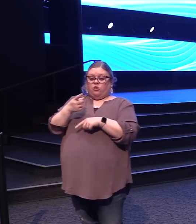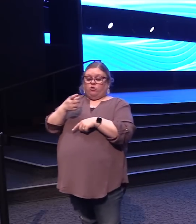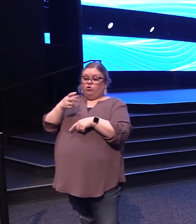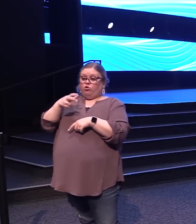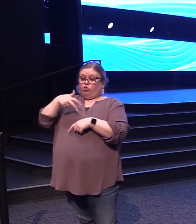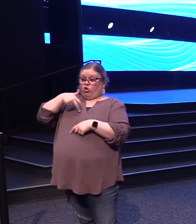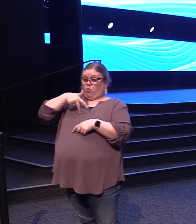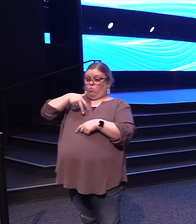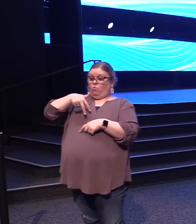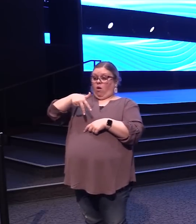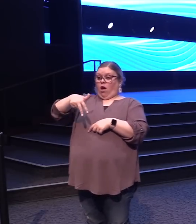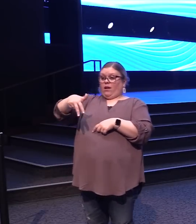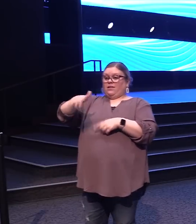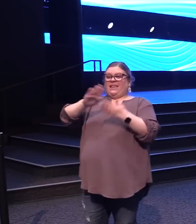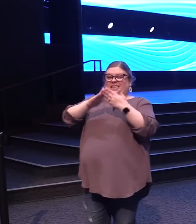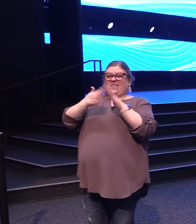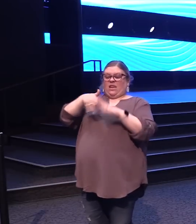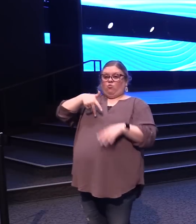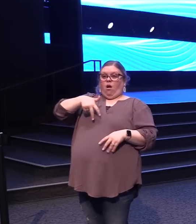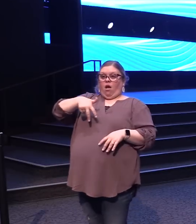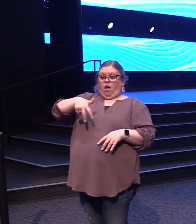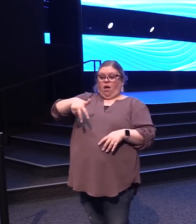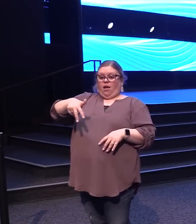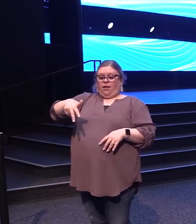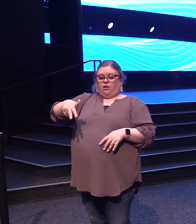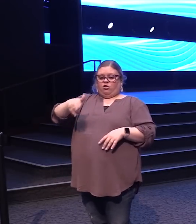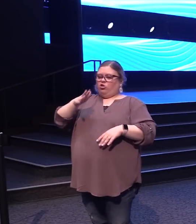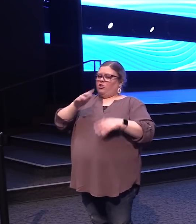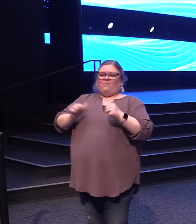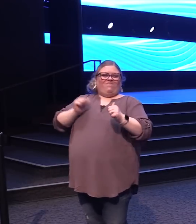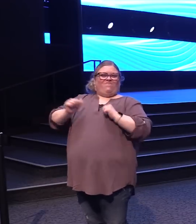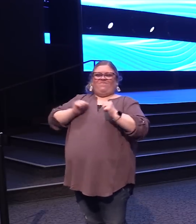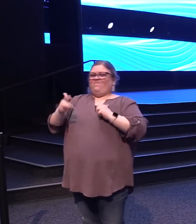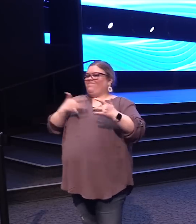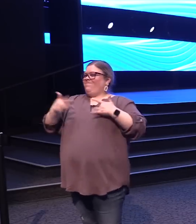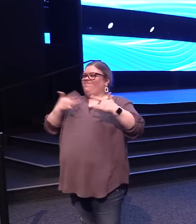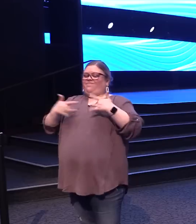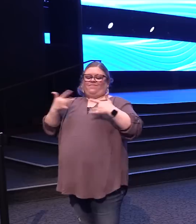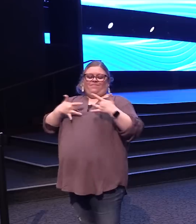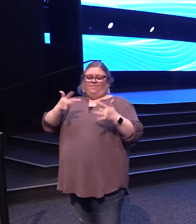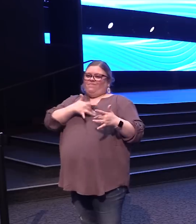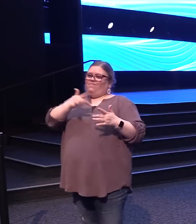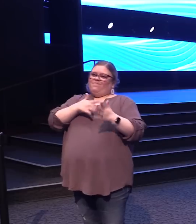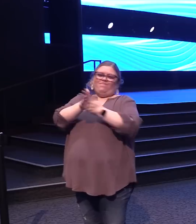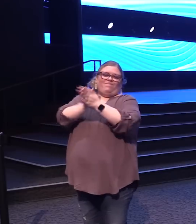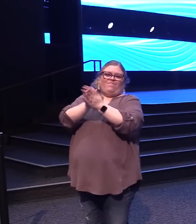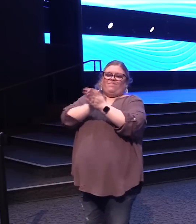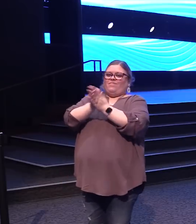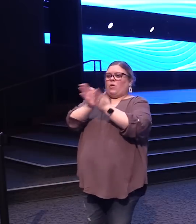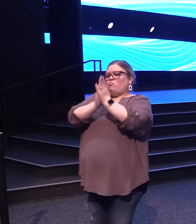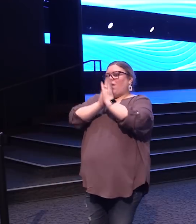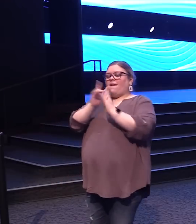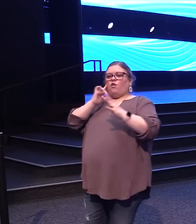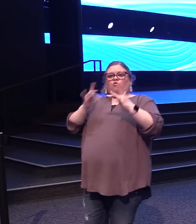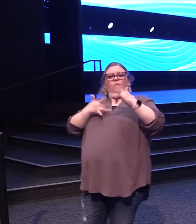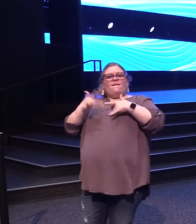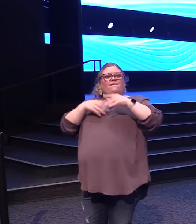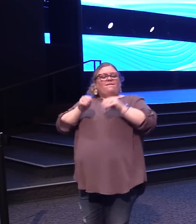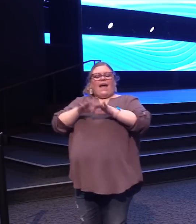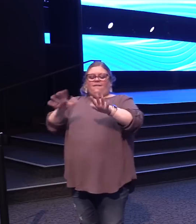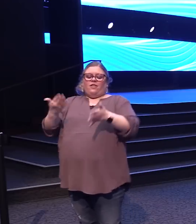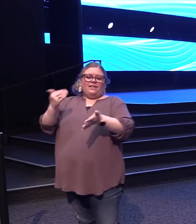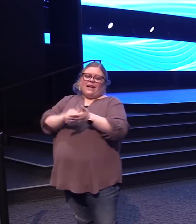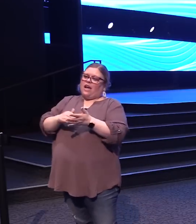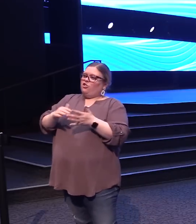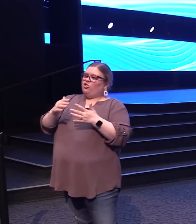pedestrian street of our city on her way, and she's really firing up now her heart. She's going to pray for revival. She's going to,